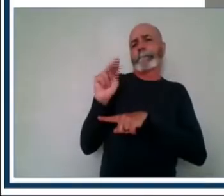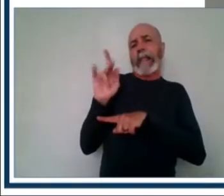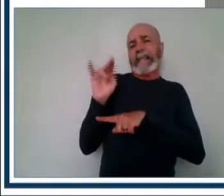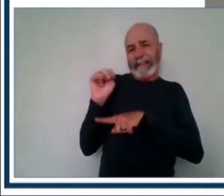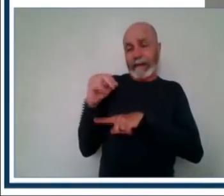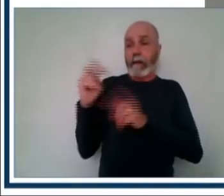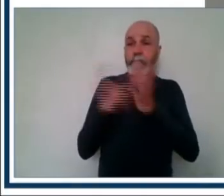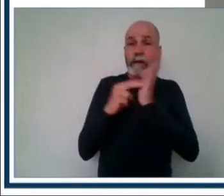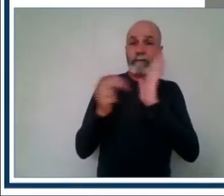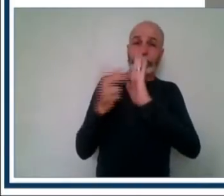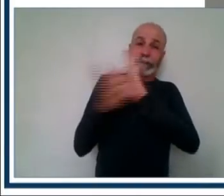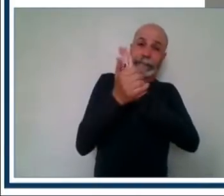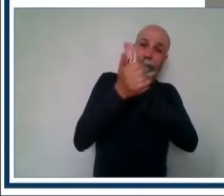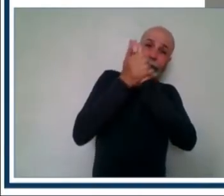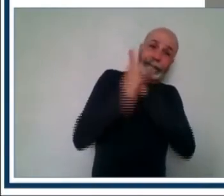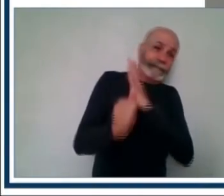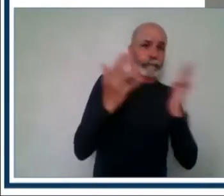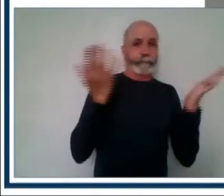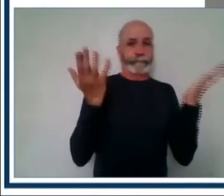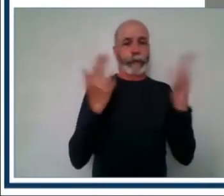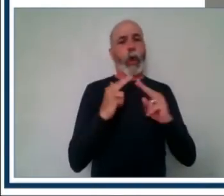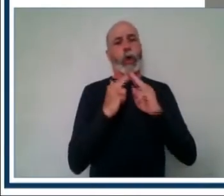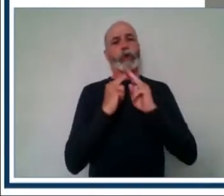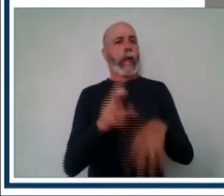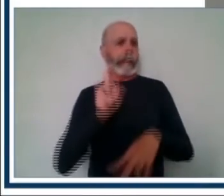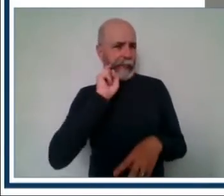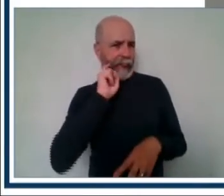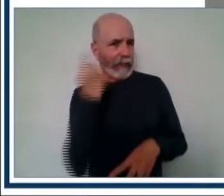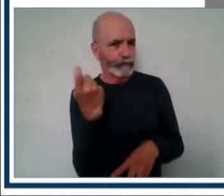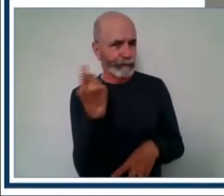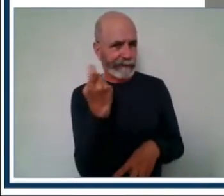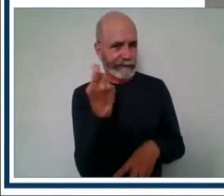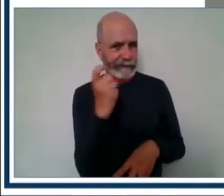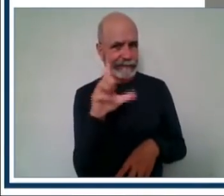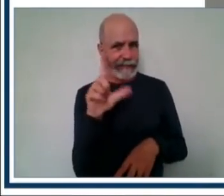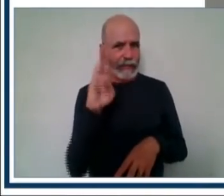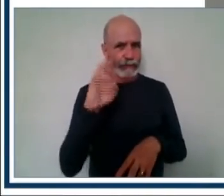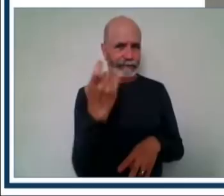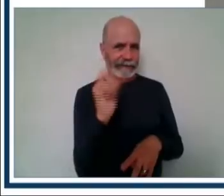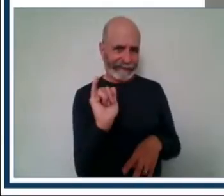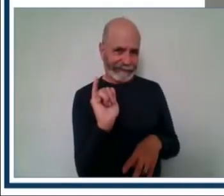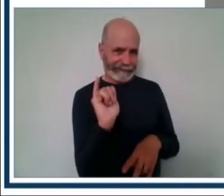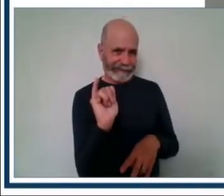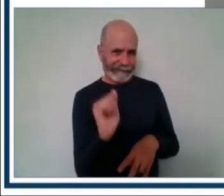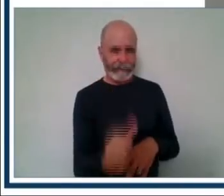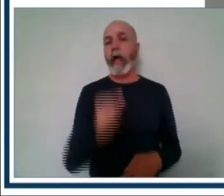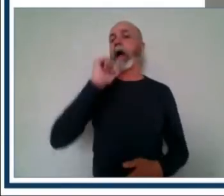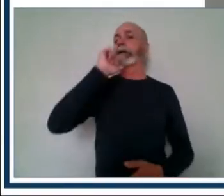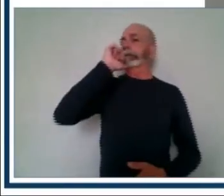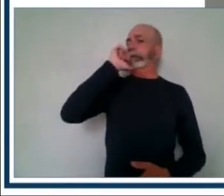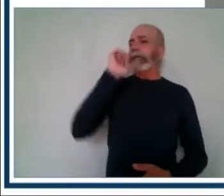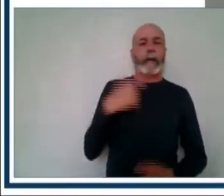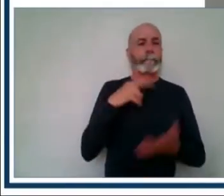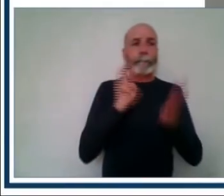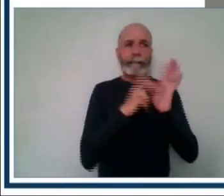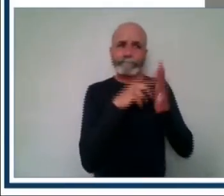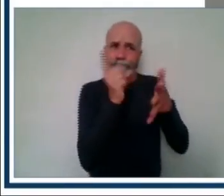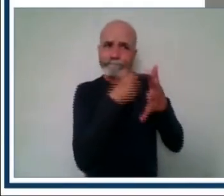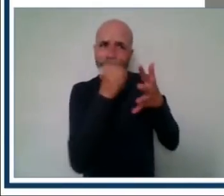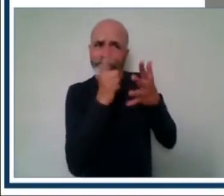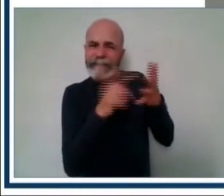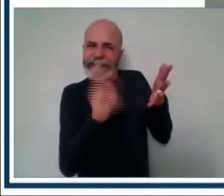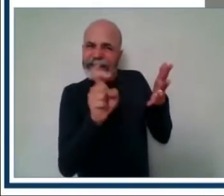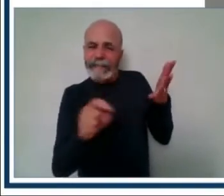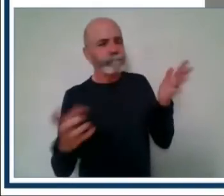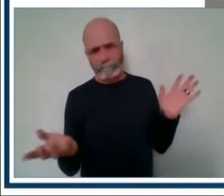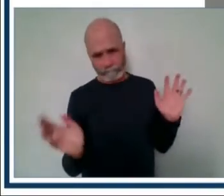have. Our priority is the safety and health of all Nova Scotians, and it would be inappropriate to have hosted a tournament, even at that level